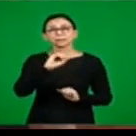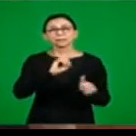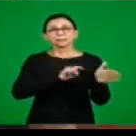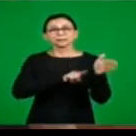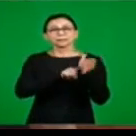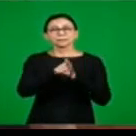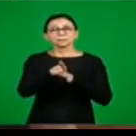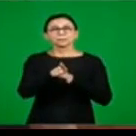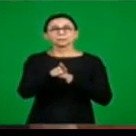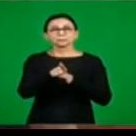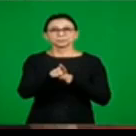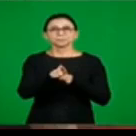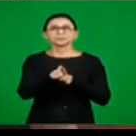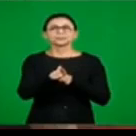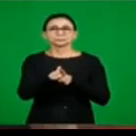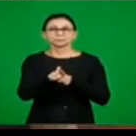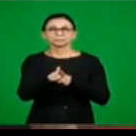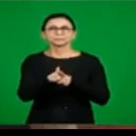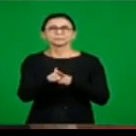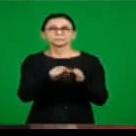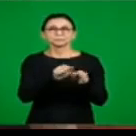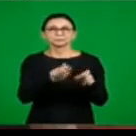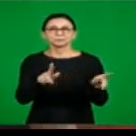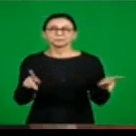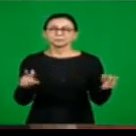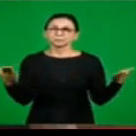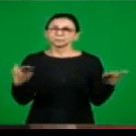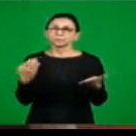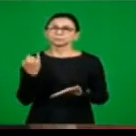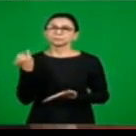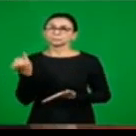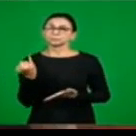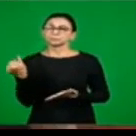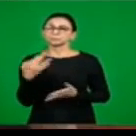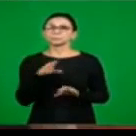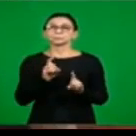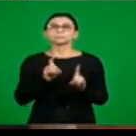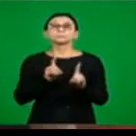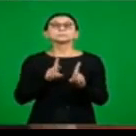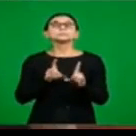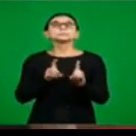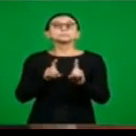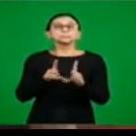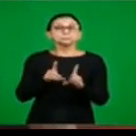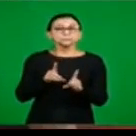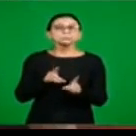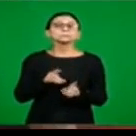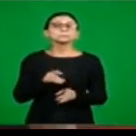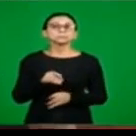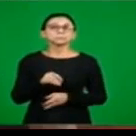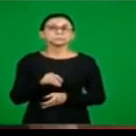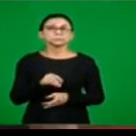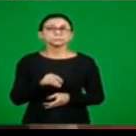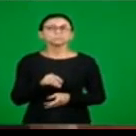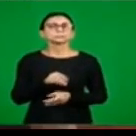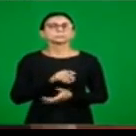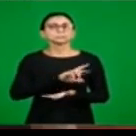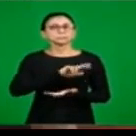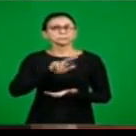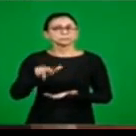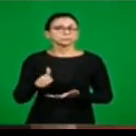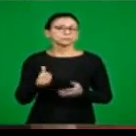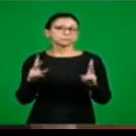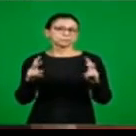30 questions regarding this topic. But what matters to us now, the doctrinaire part, I believe the